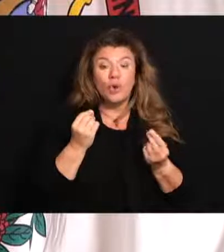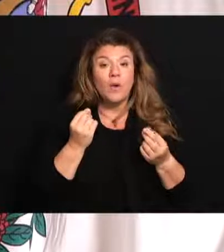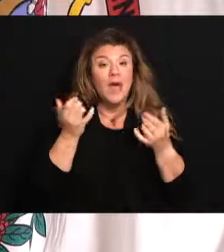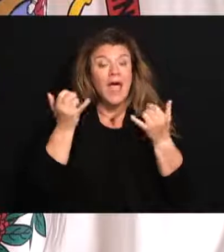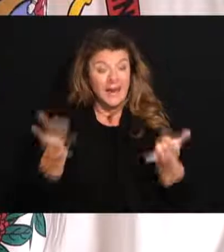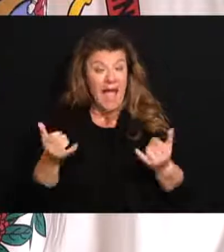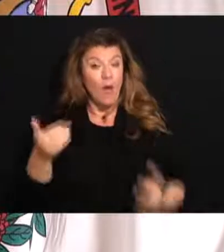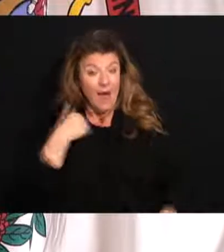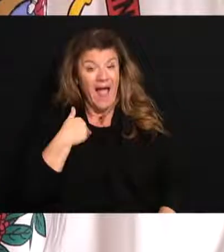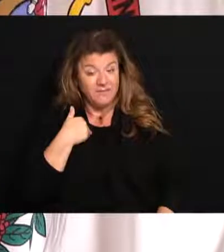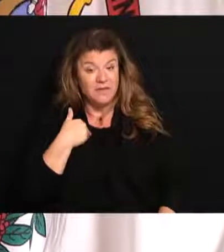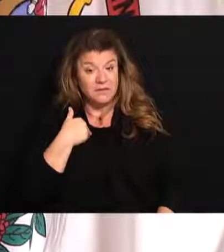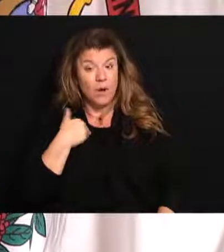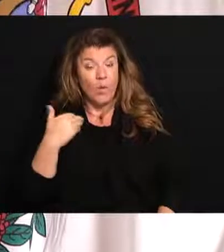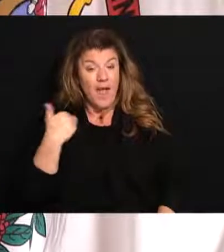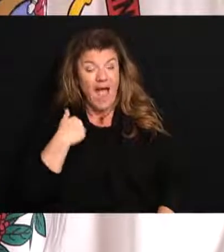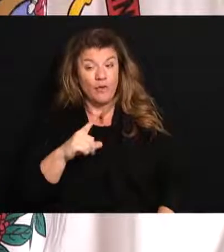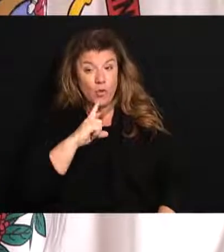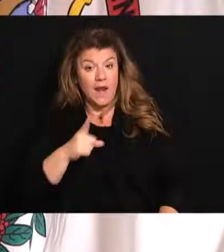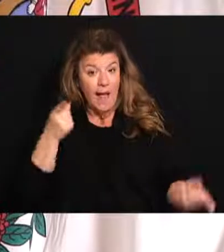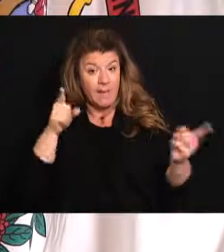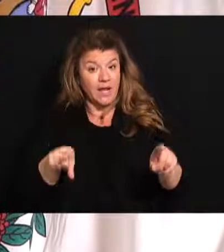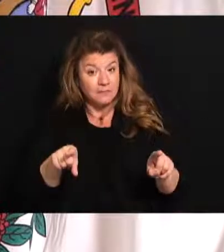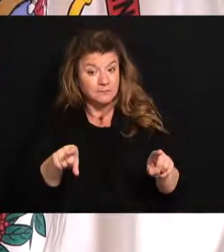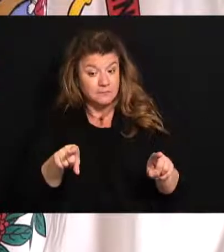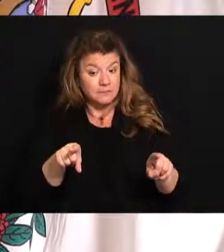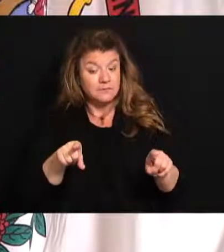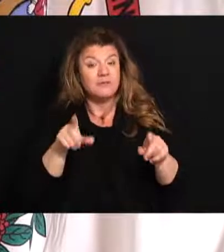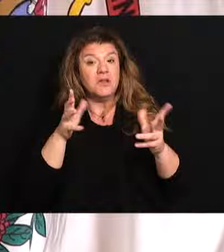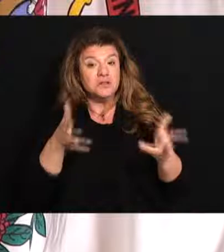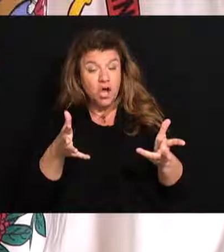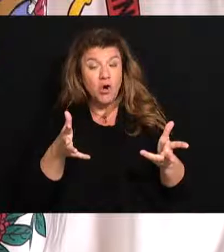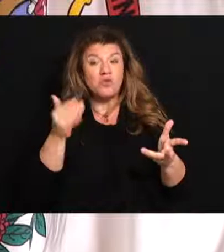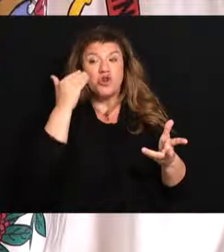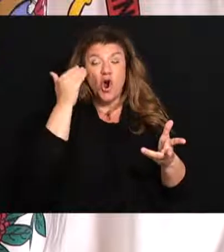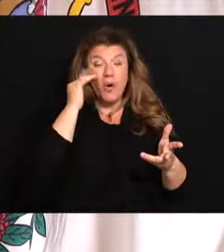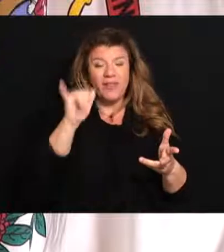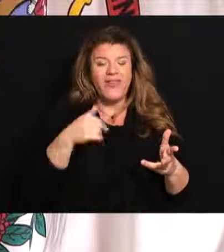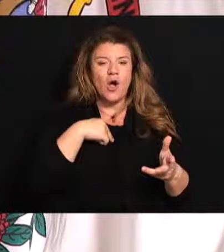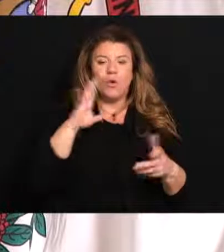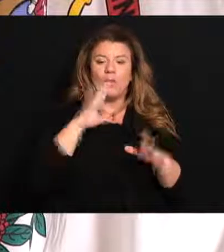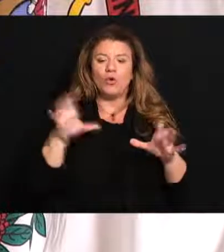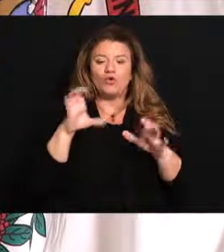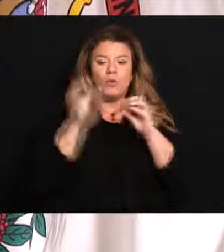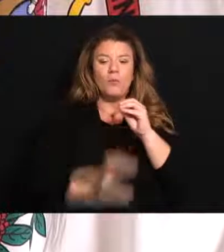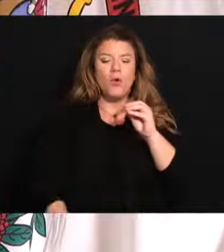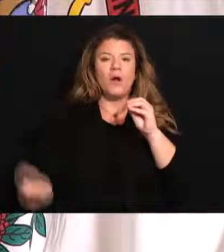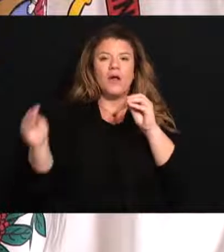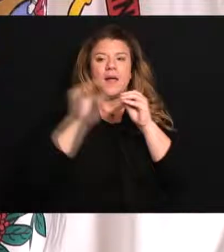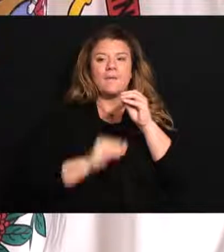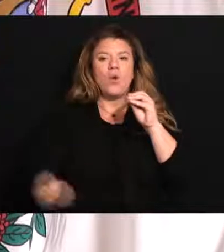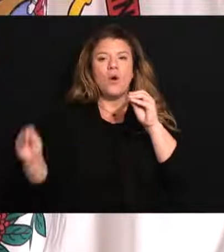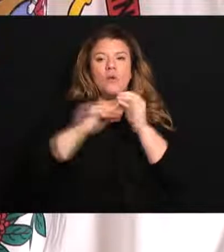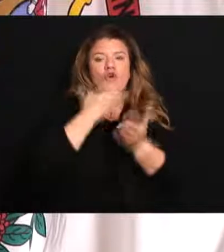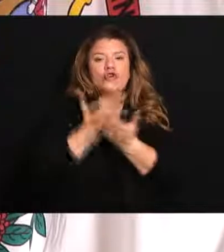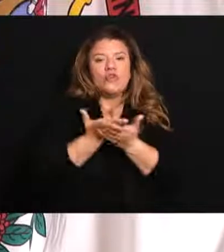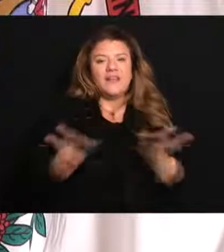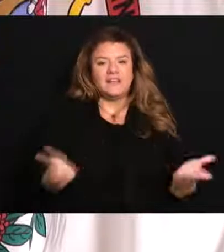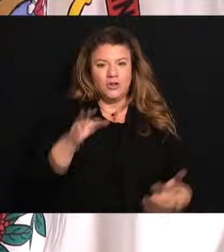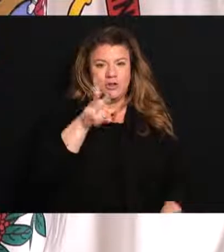it going. We got it really, really going. And so with this and everything, we're just going to try to do more and more and more goodness for West